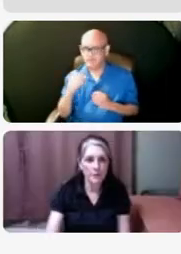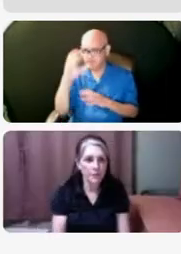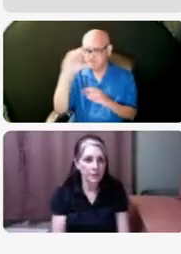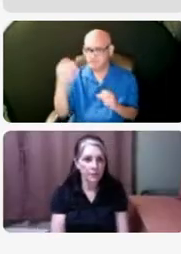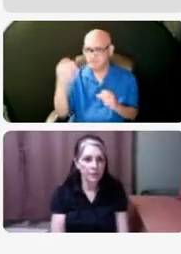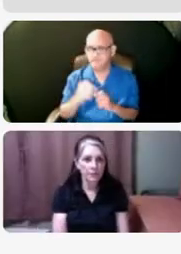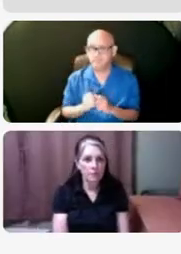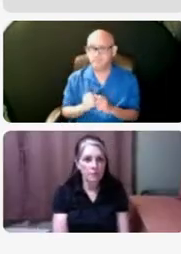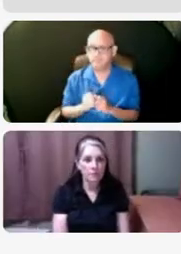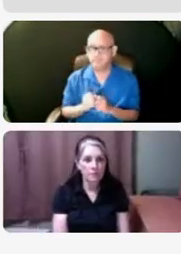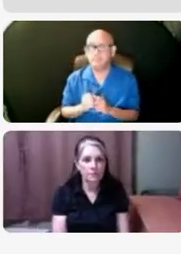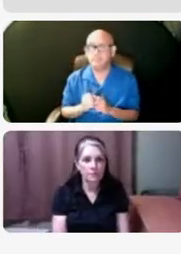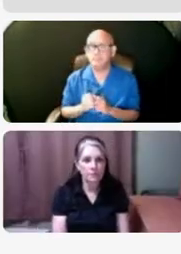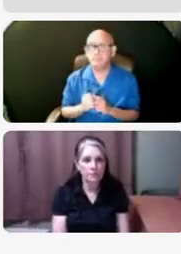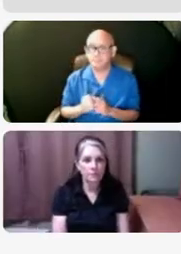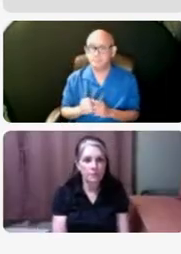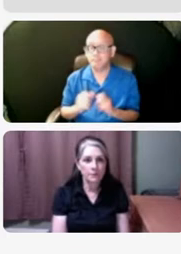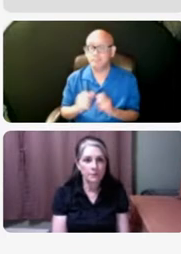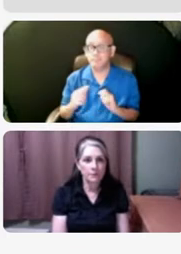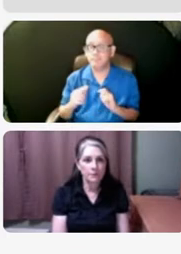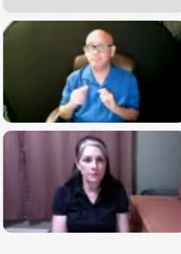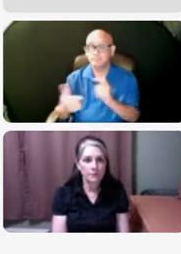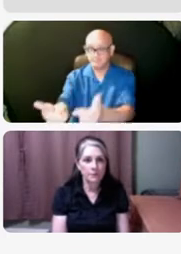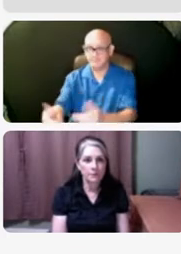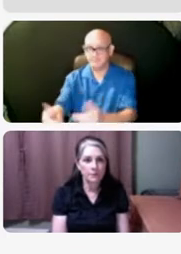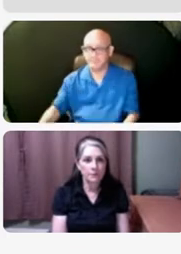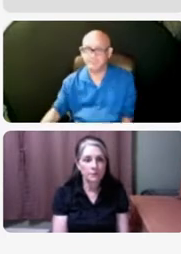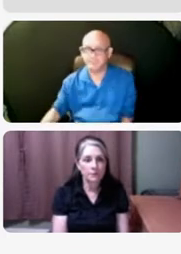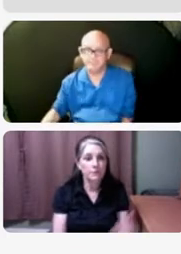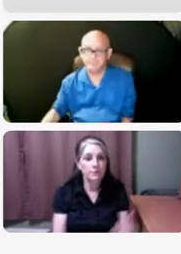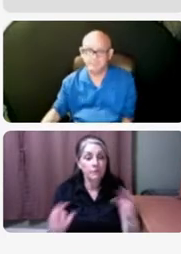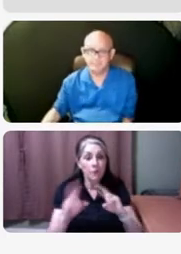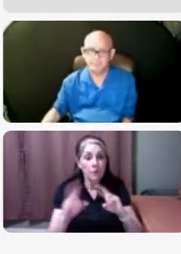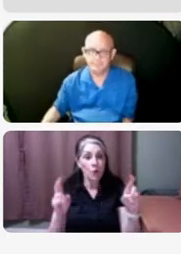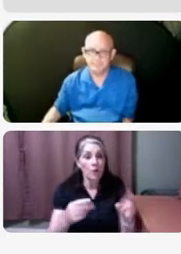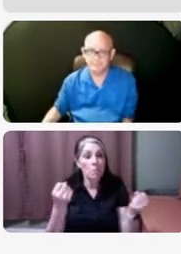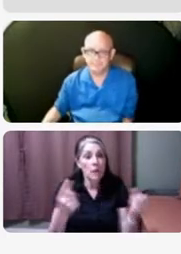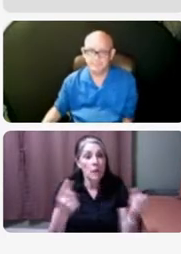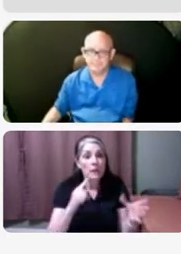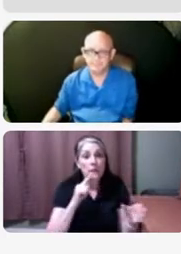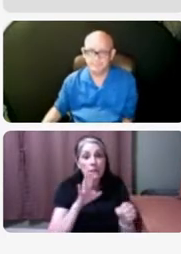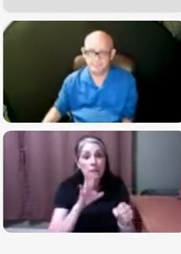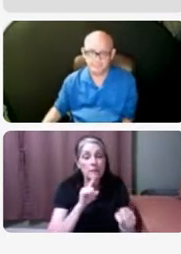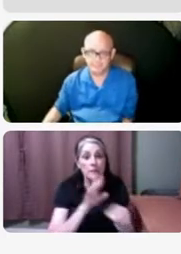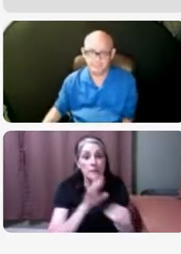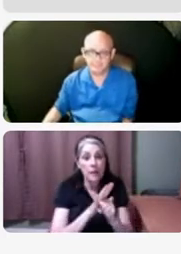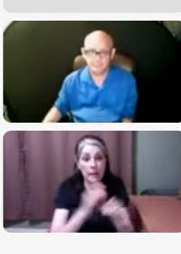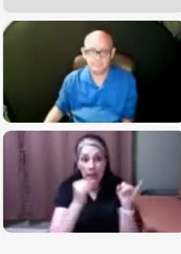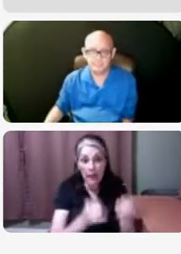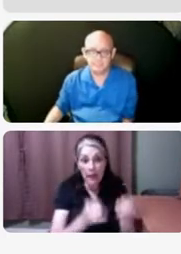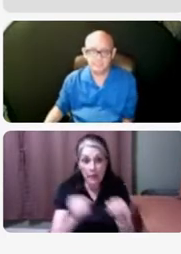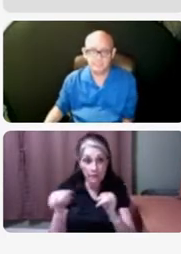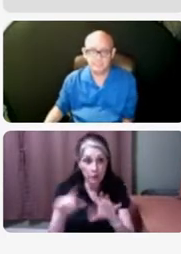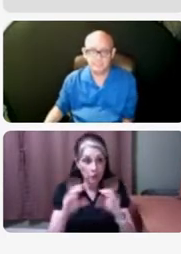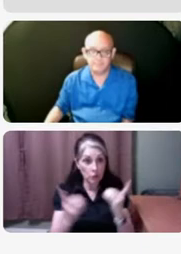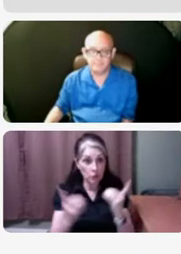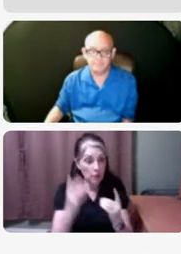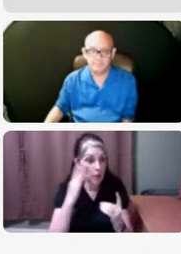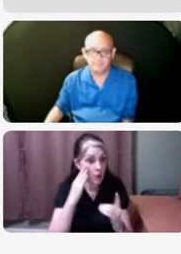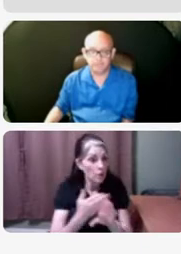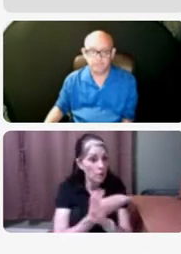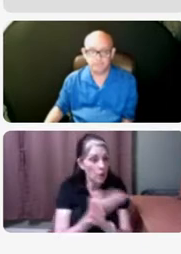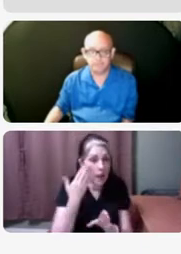dedicated individuals in our district and it would be nice to i i knew we have in the past i didn't know if we planned for that for this year